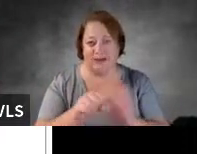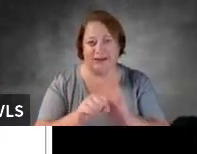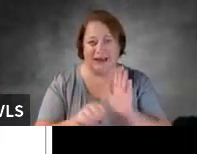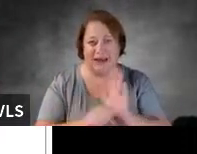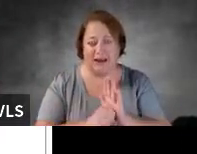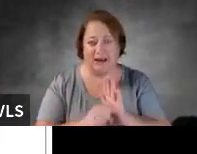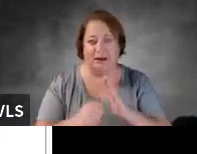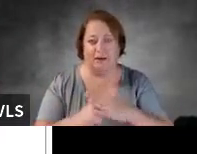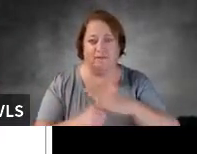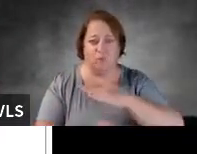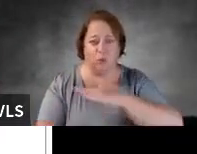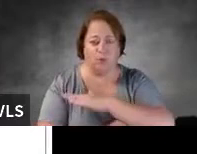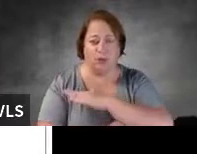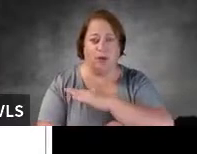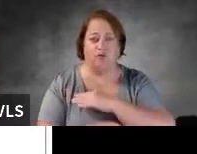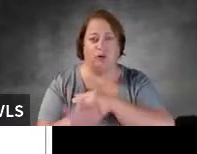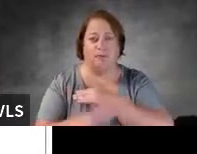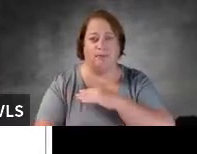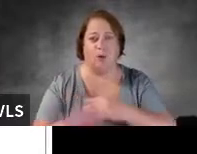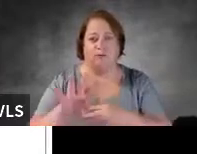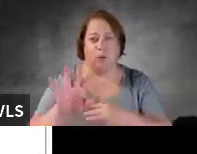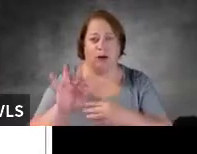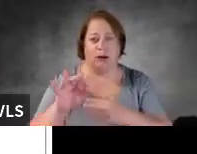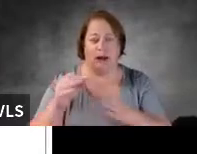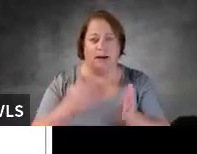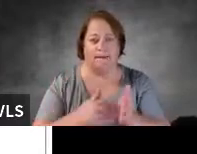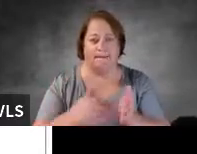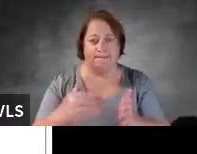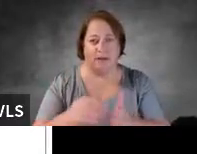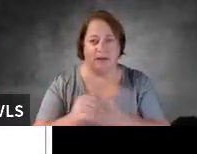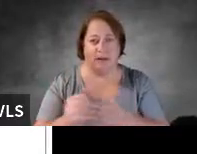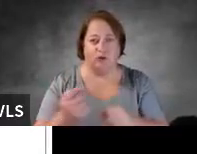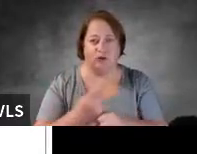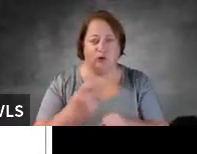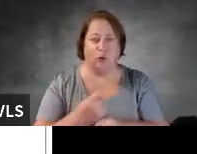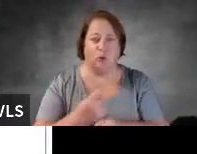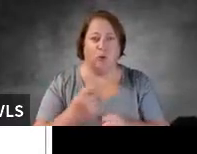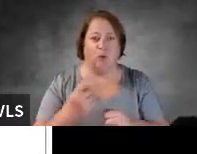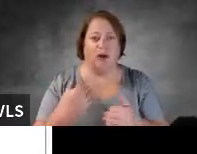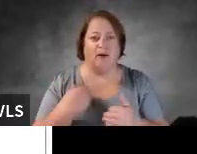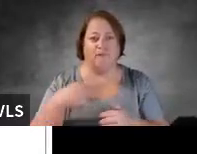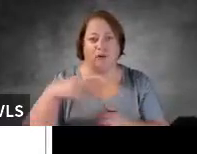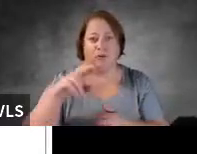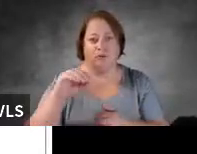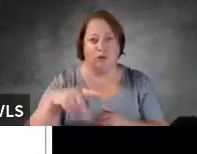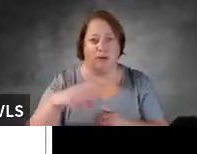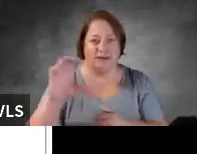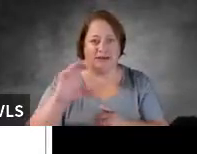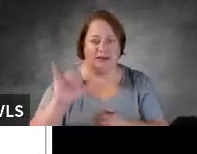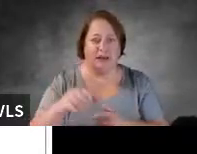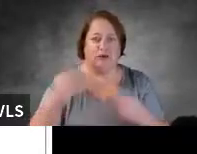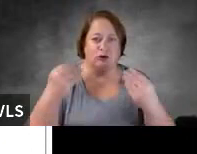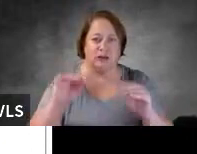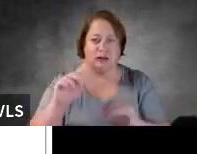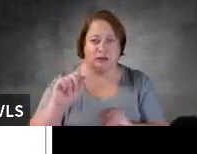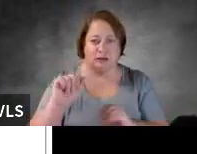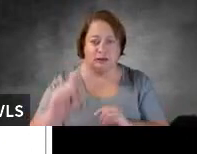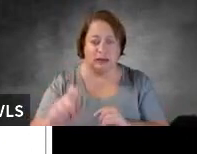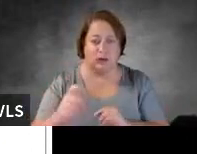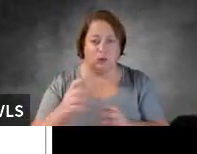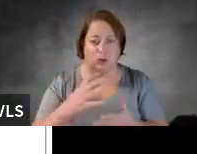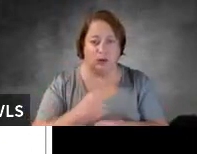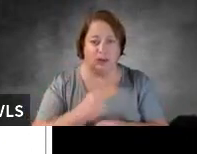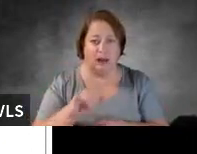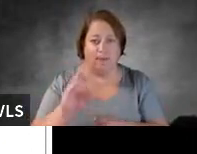formula approximately $49 million annually. We receive Prop C, which is our sales tax. We receive that at